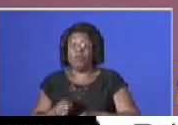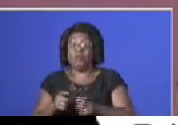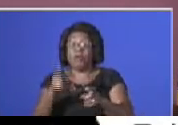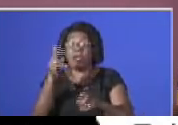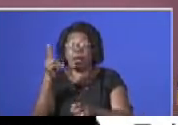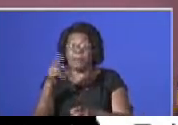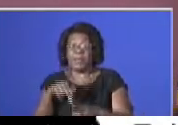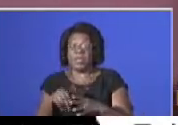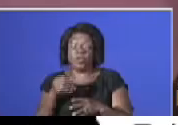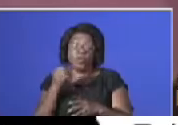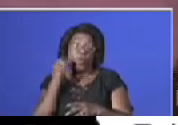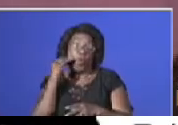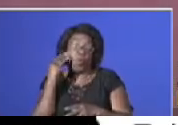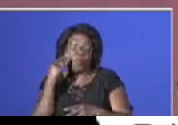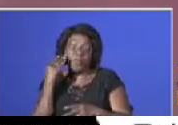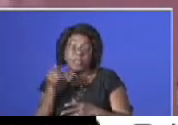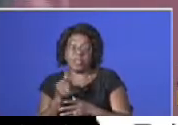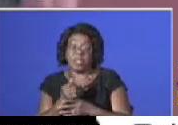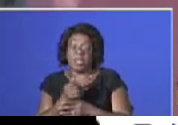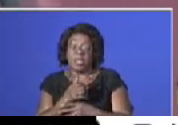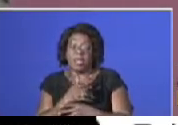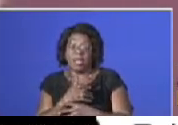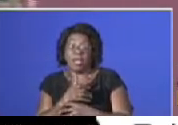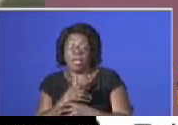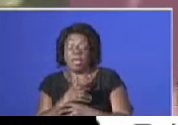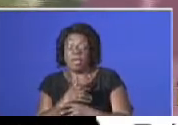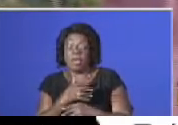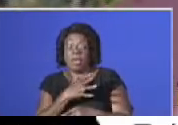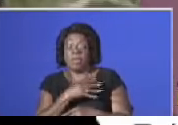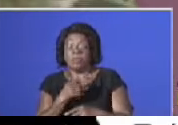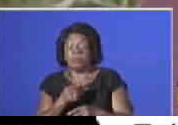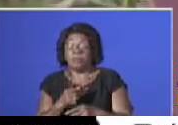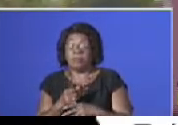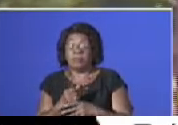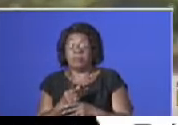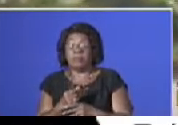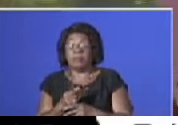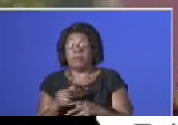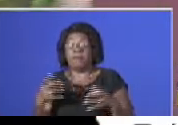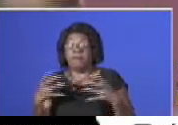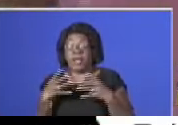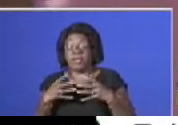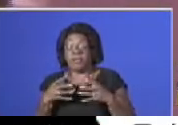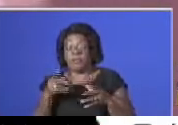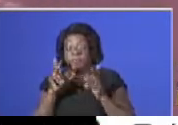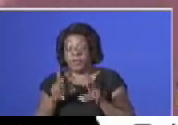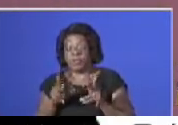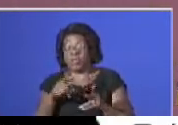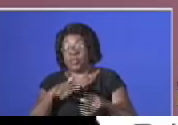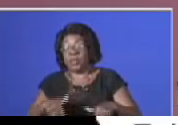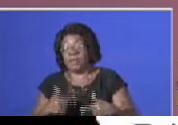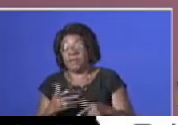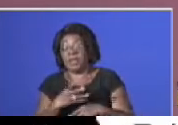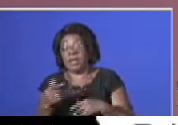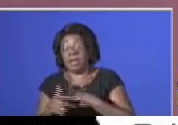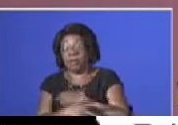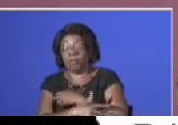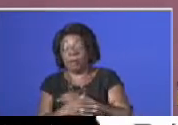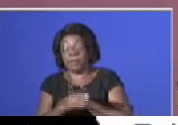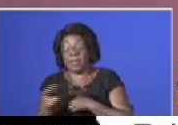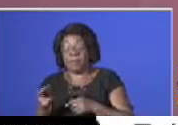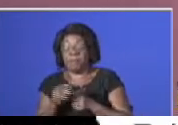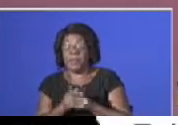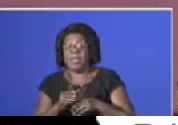to, quote, pull heat, end quote, on individuals. Both suspects pled not guilty and